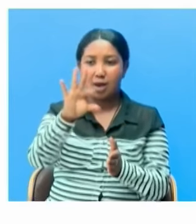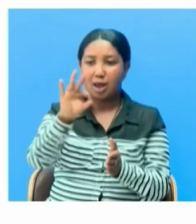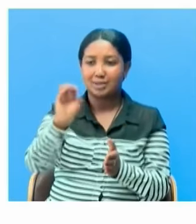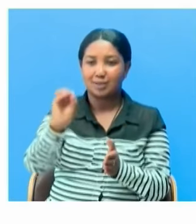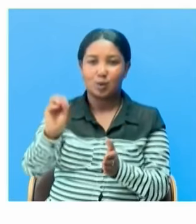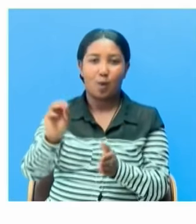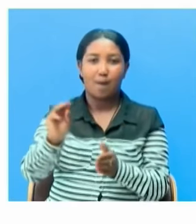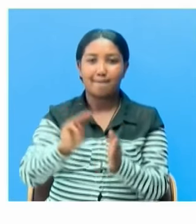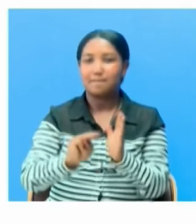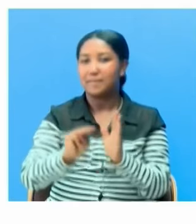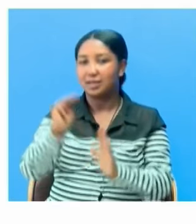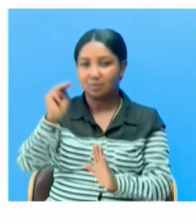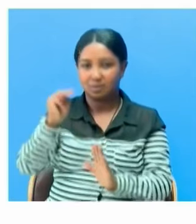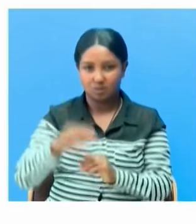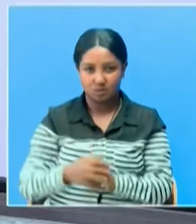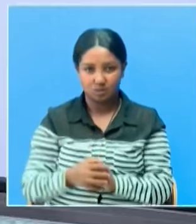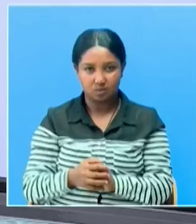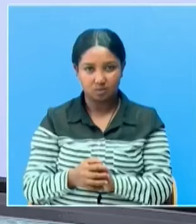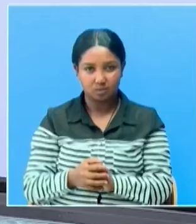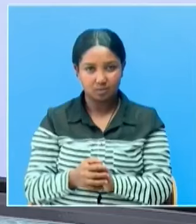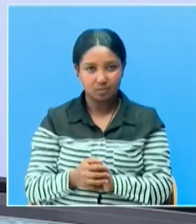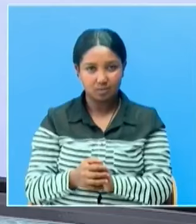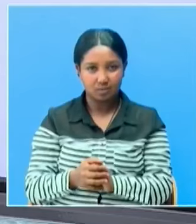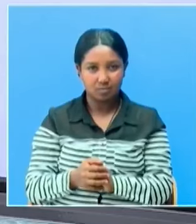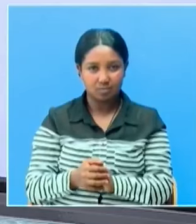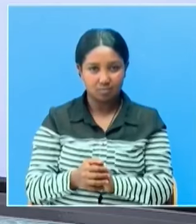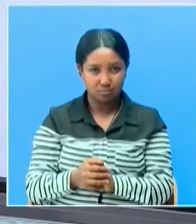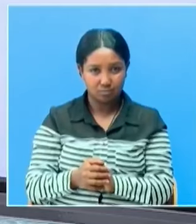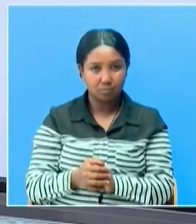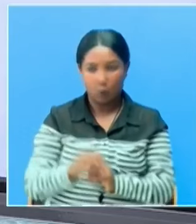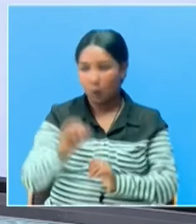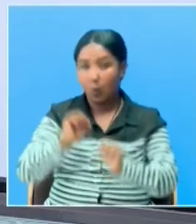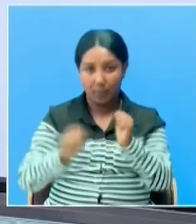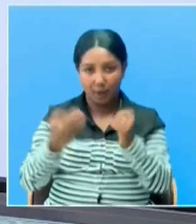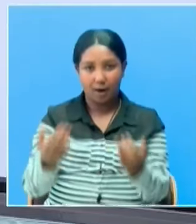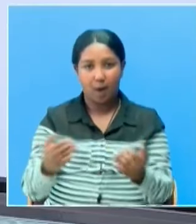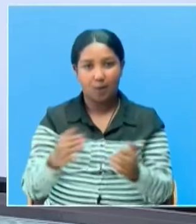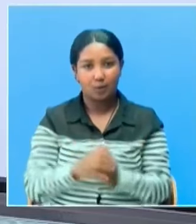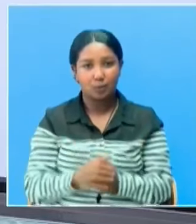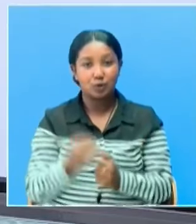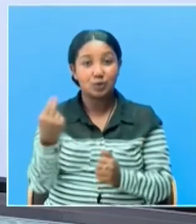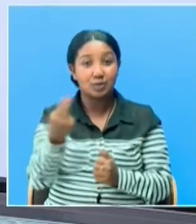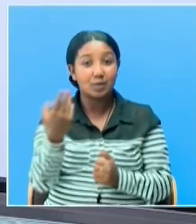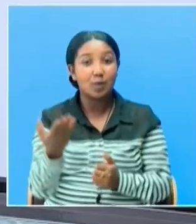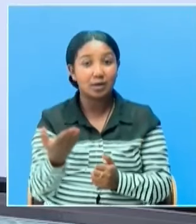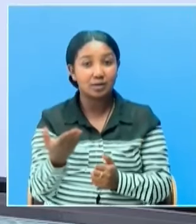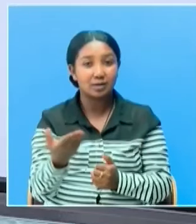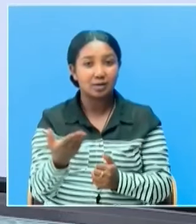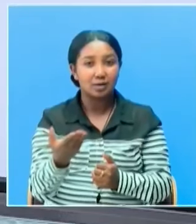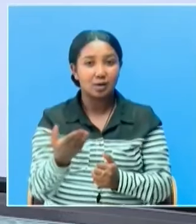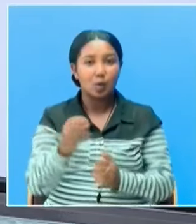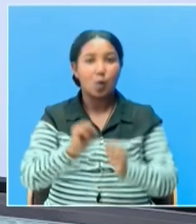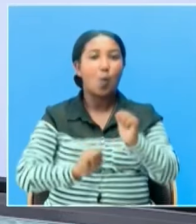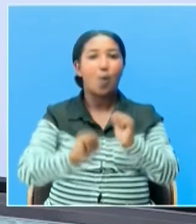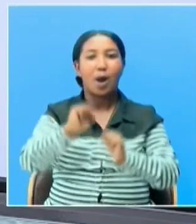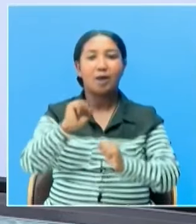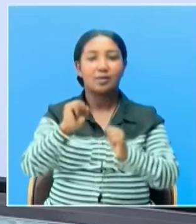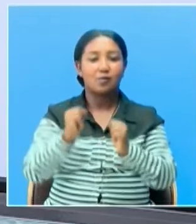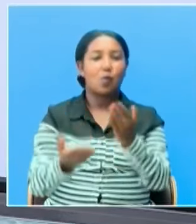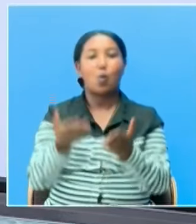1.90 meter. Now we are going to compare them using comparative